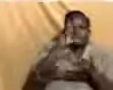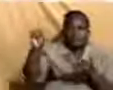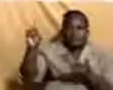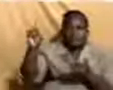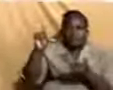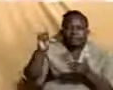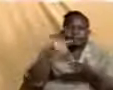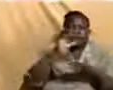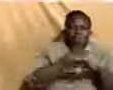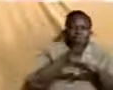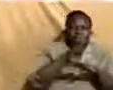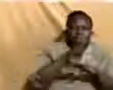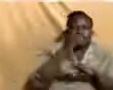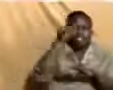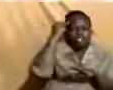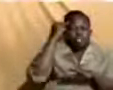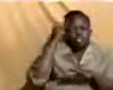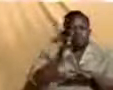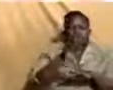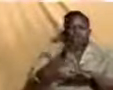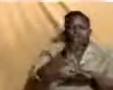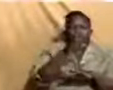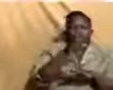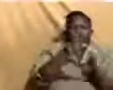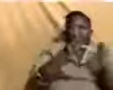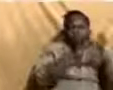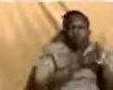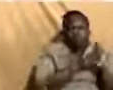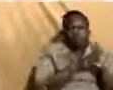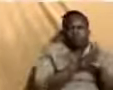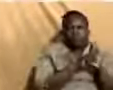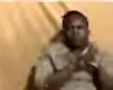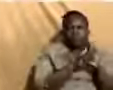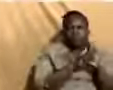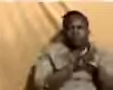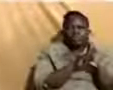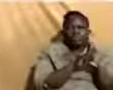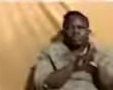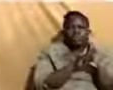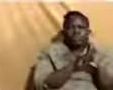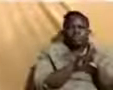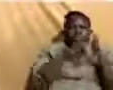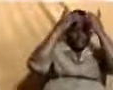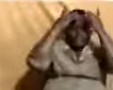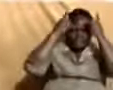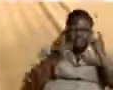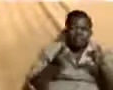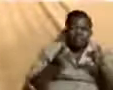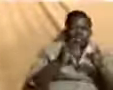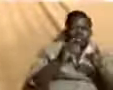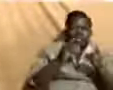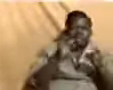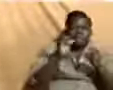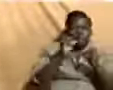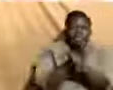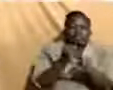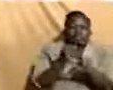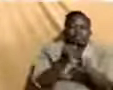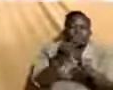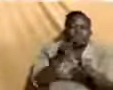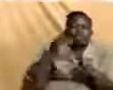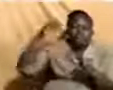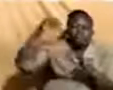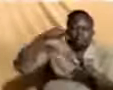of the lower courts relying on a repealed law to come up with a determination that it didn't have quorum. I agree